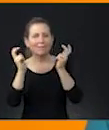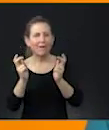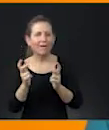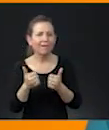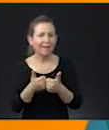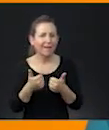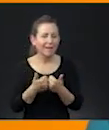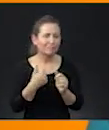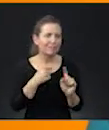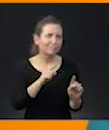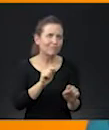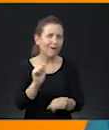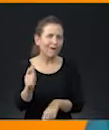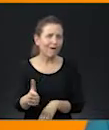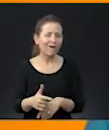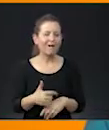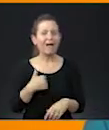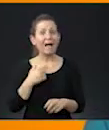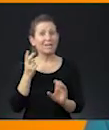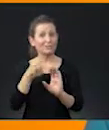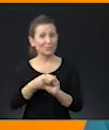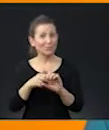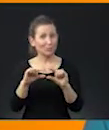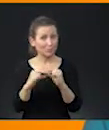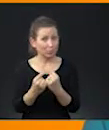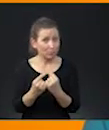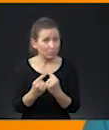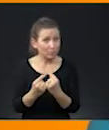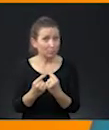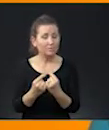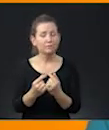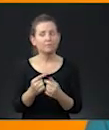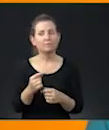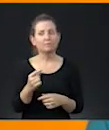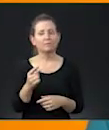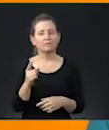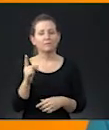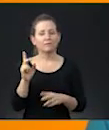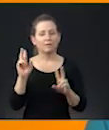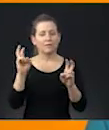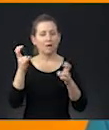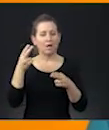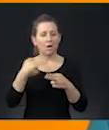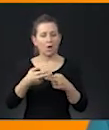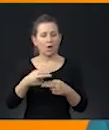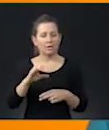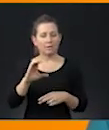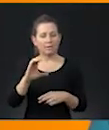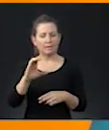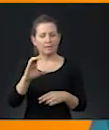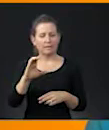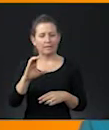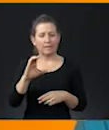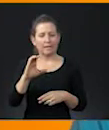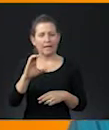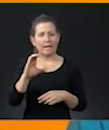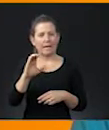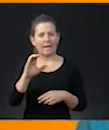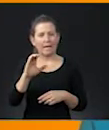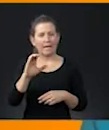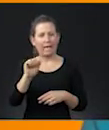I joined a group at the university called CAB, Campus Activities